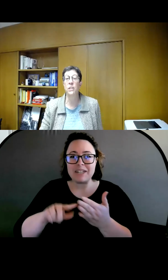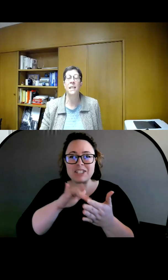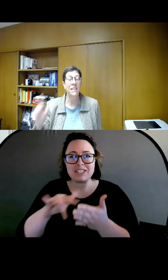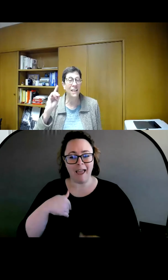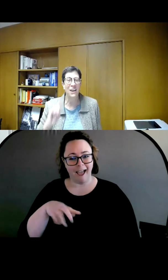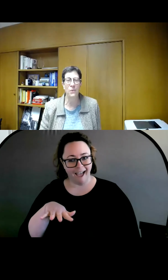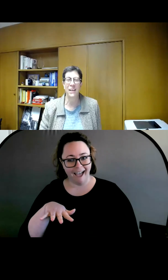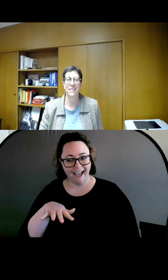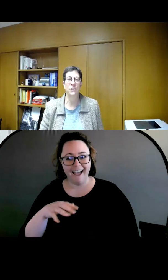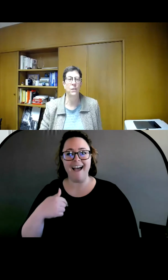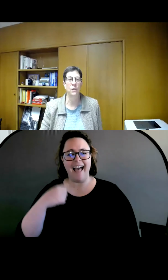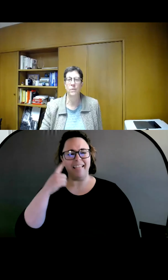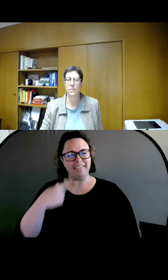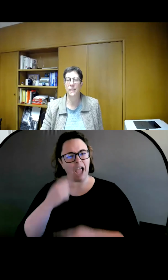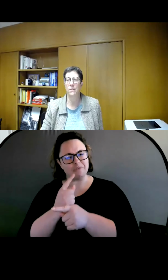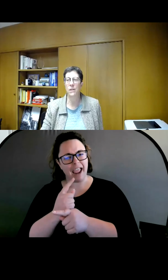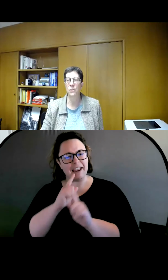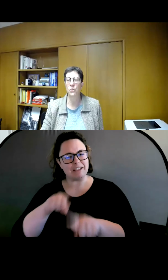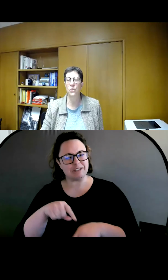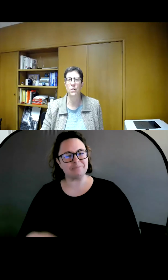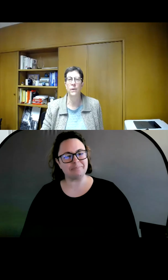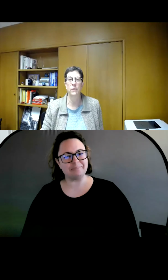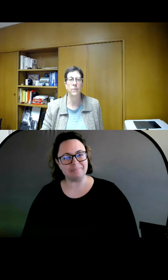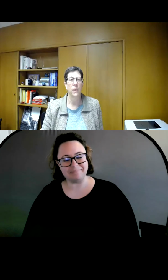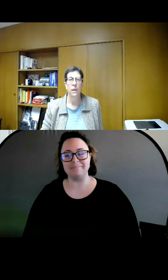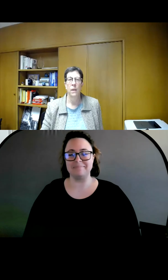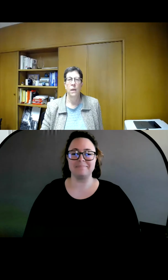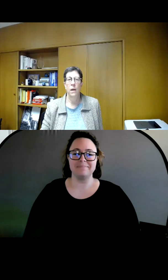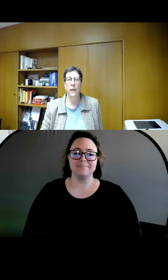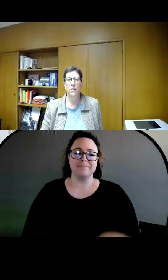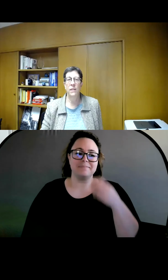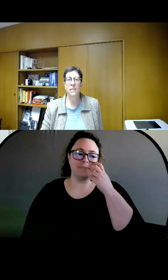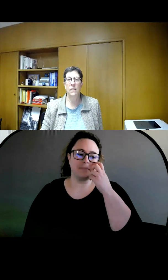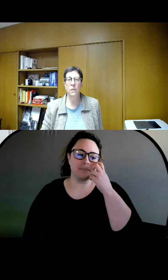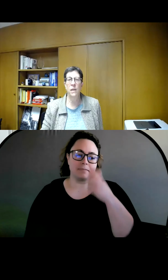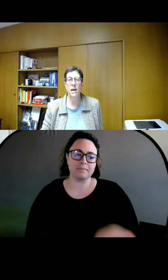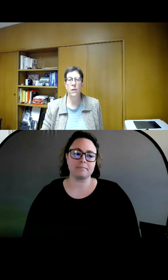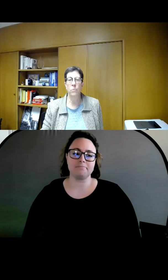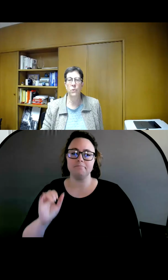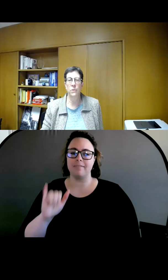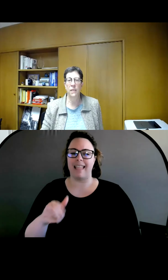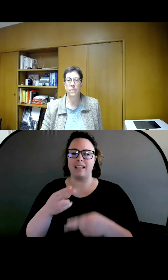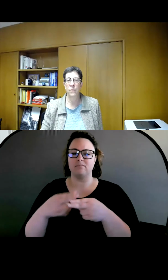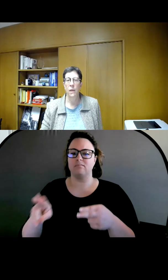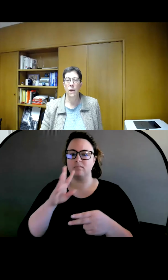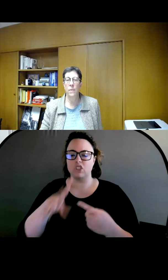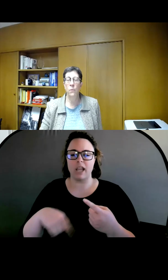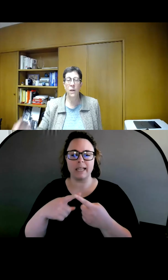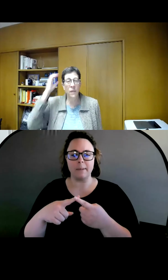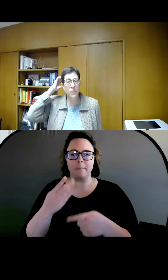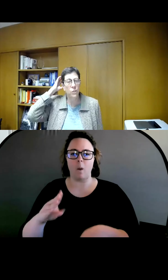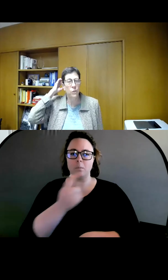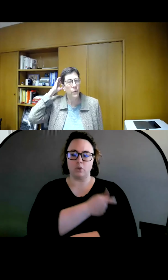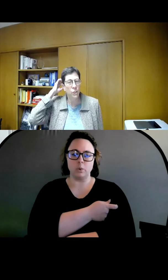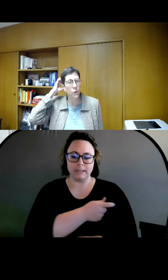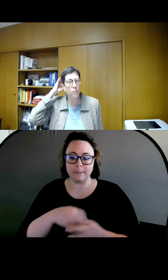exam, which I think I got right. So, you know, good all around. All right, so that's a little bit about bruising. And what I'm